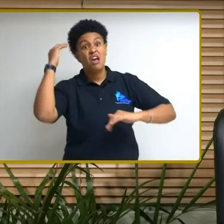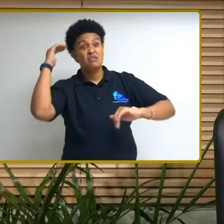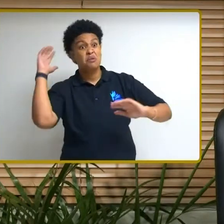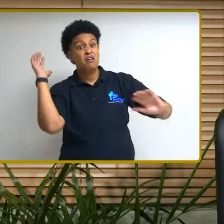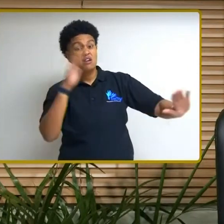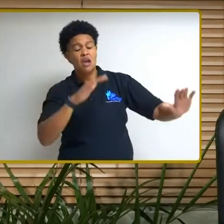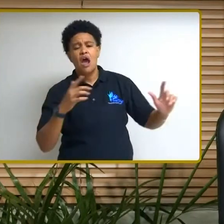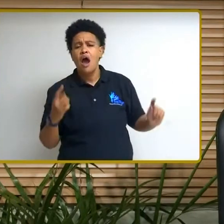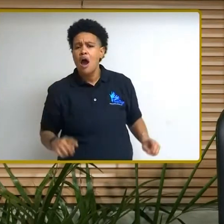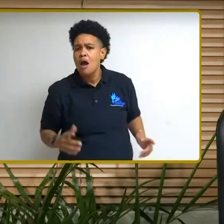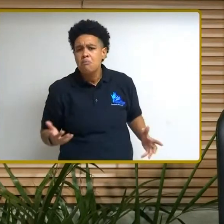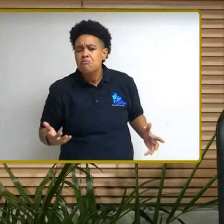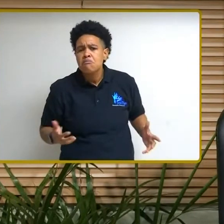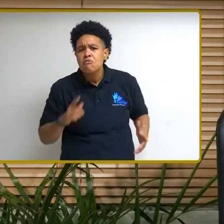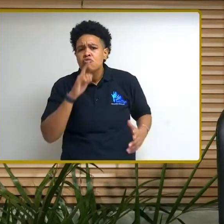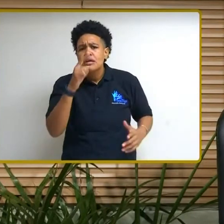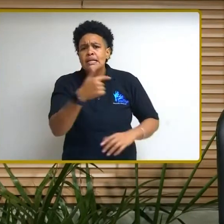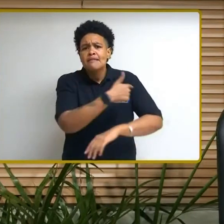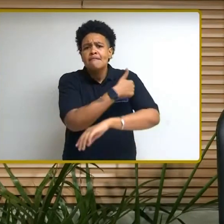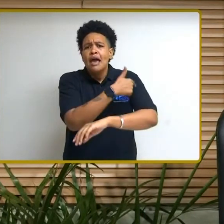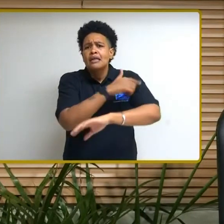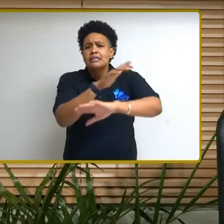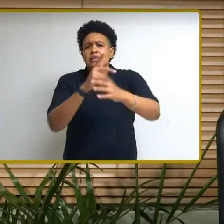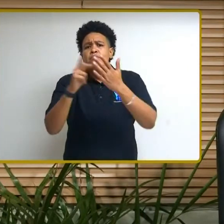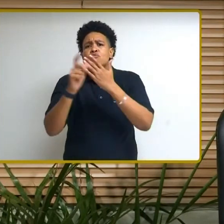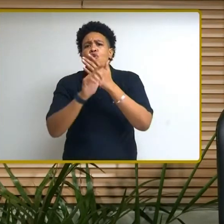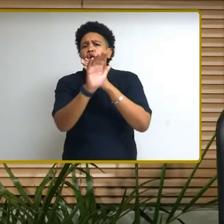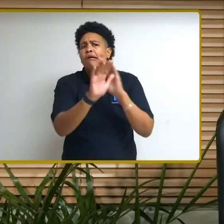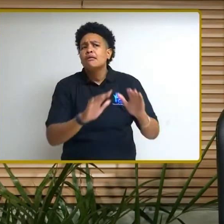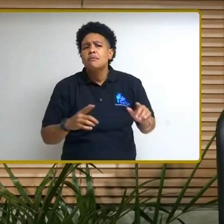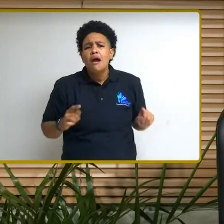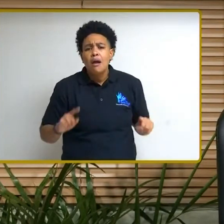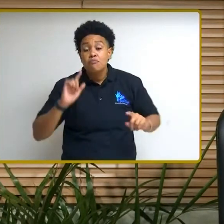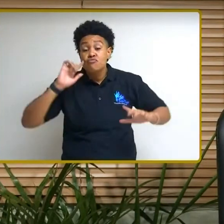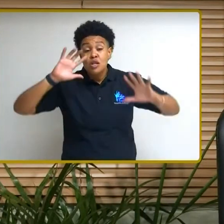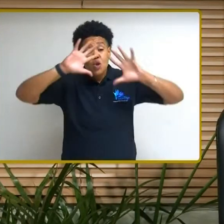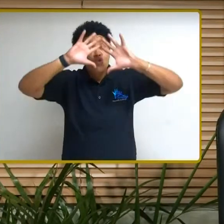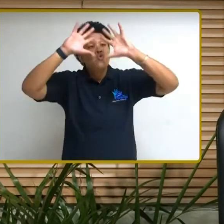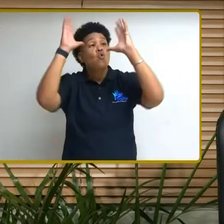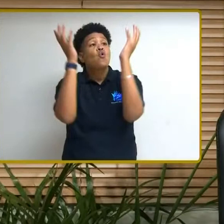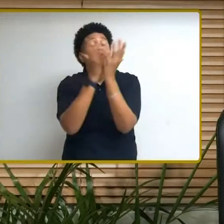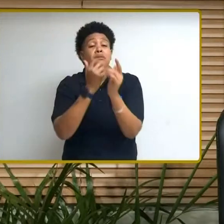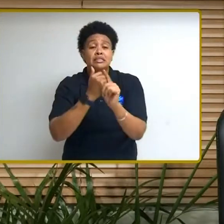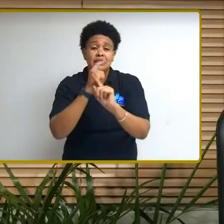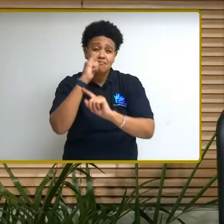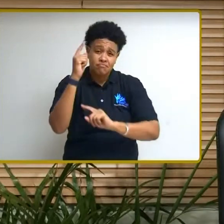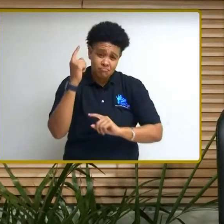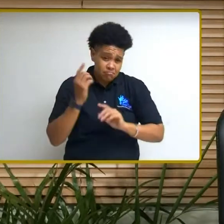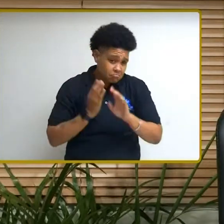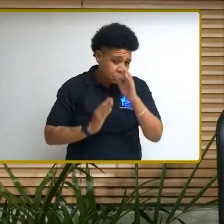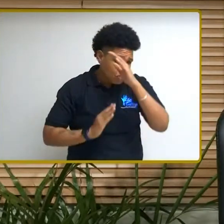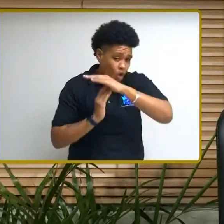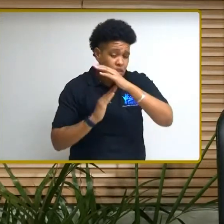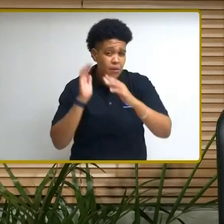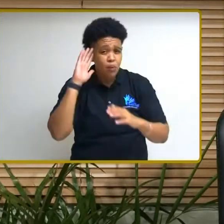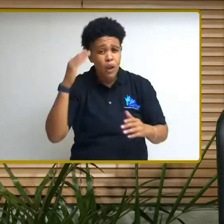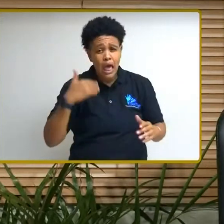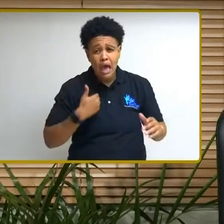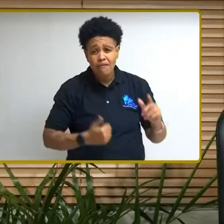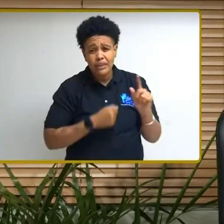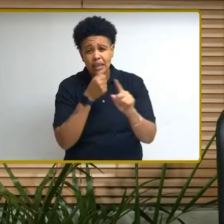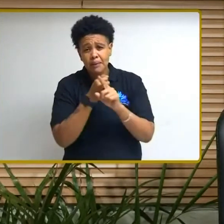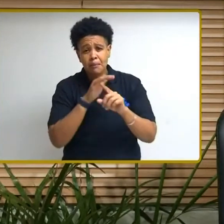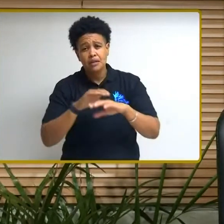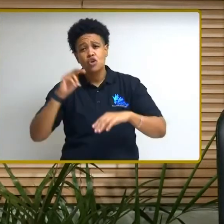anticipation of a vaccine program that is global, that ultimately will have an impact in North